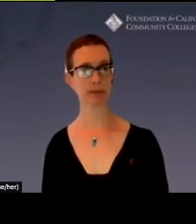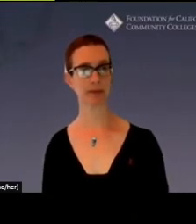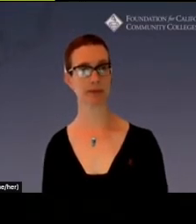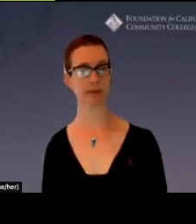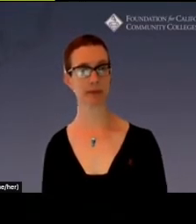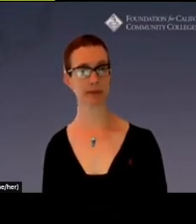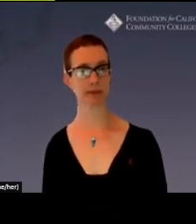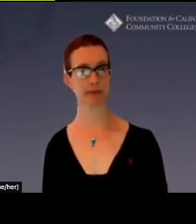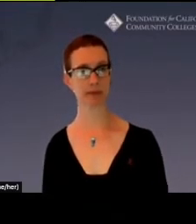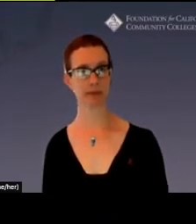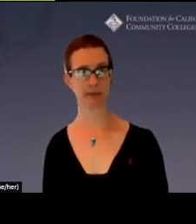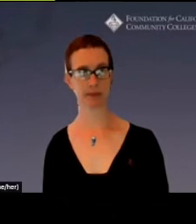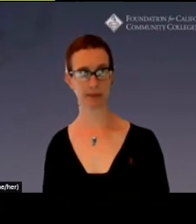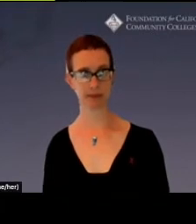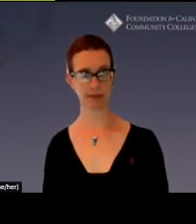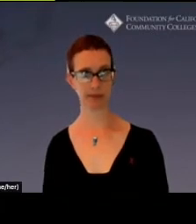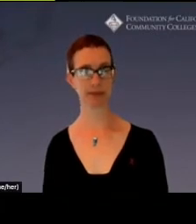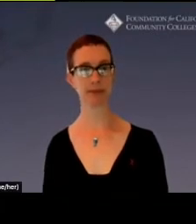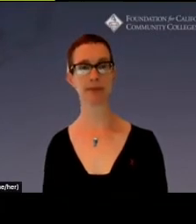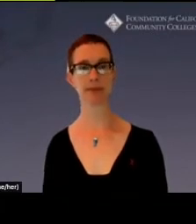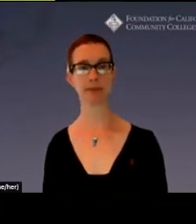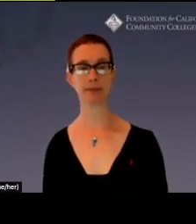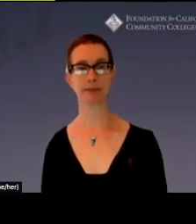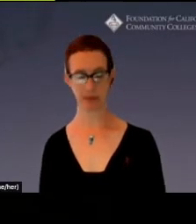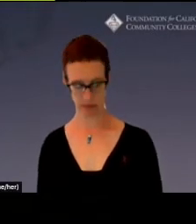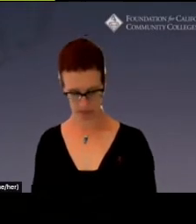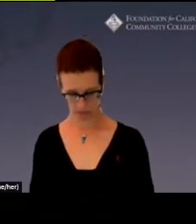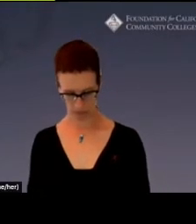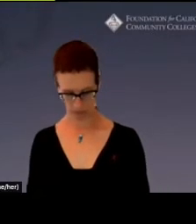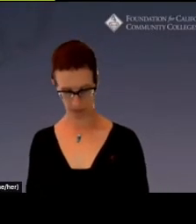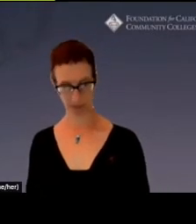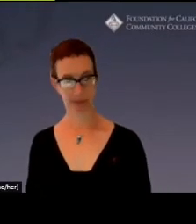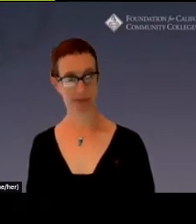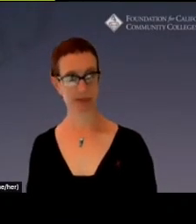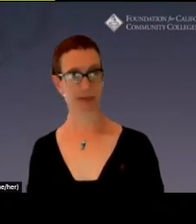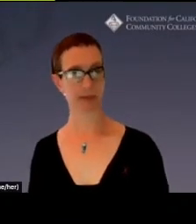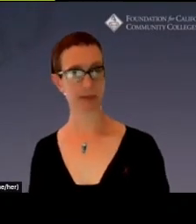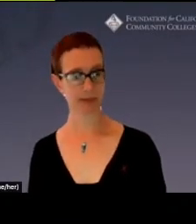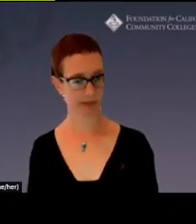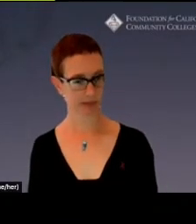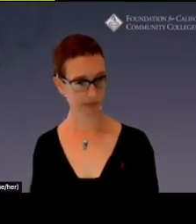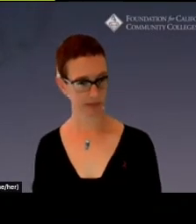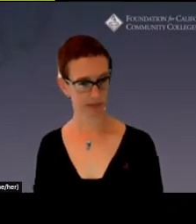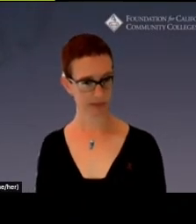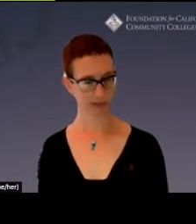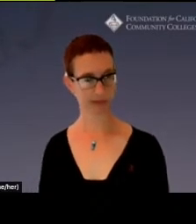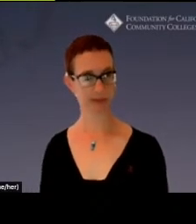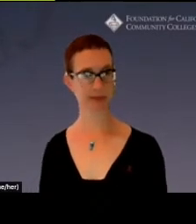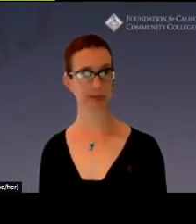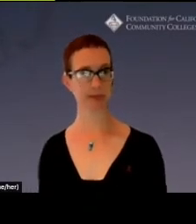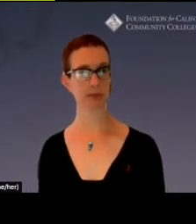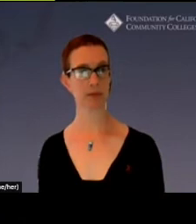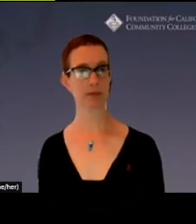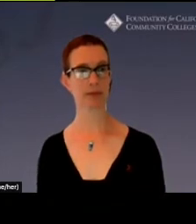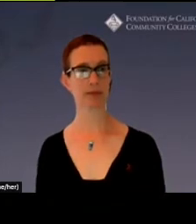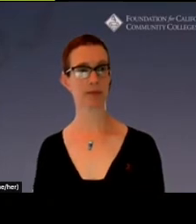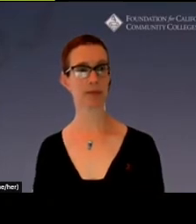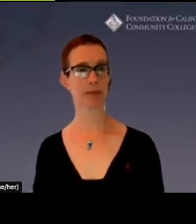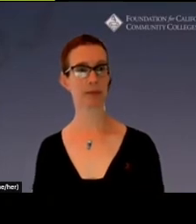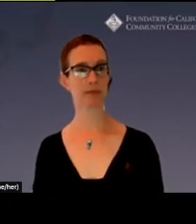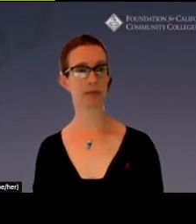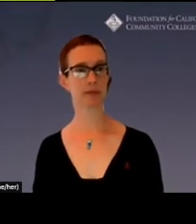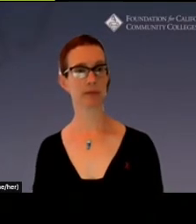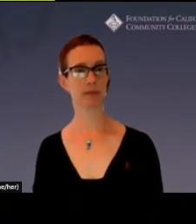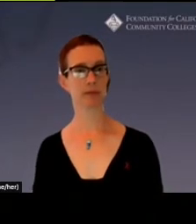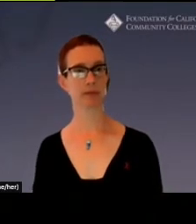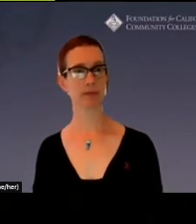one of the fast track groups, then you would apply for phase 1, and then if it didn't work out, you'd go for phase 2. So I think that may